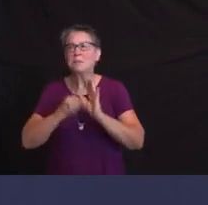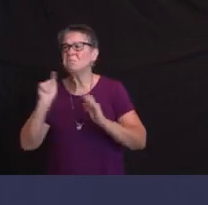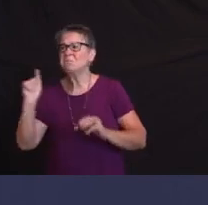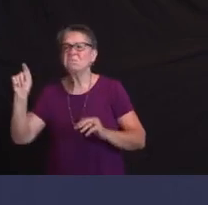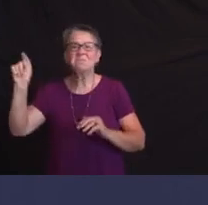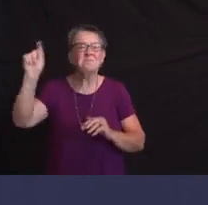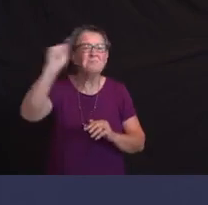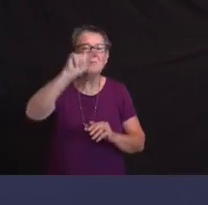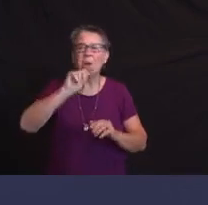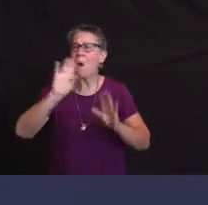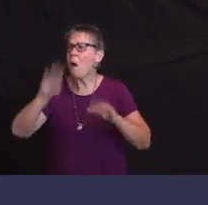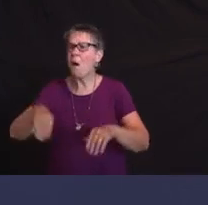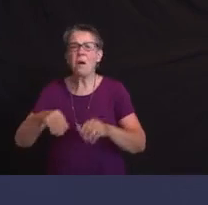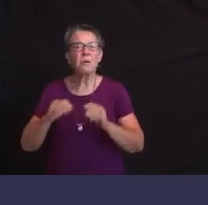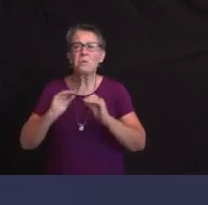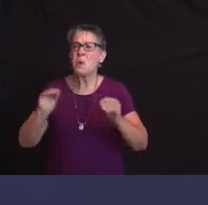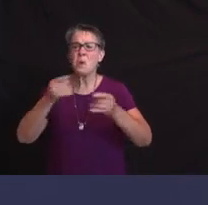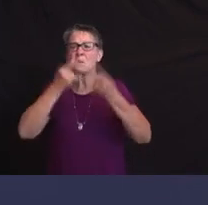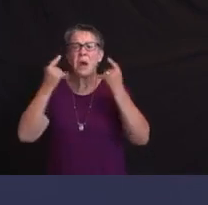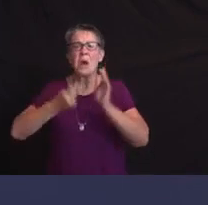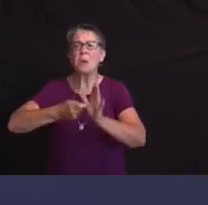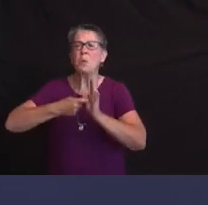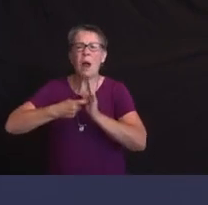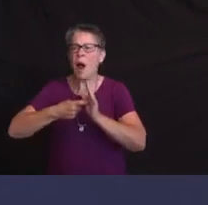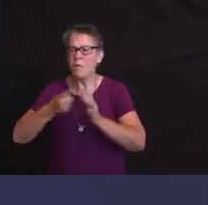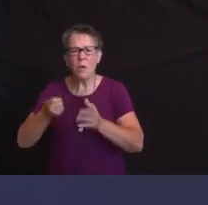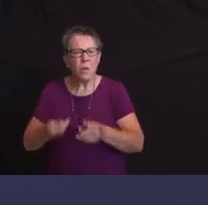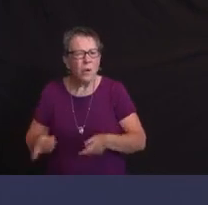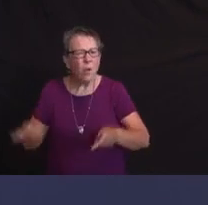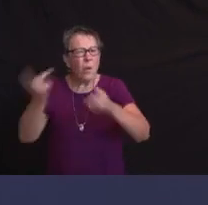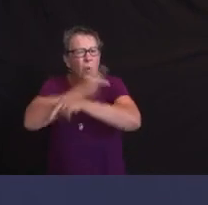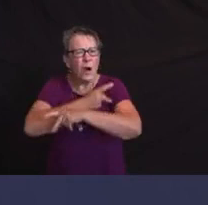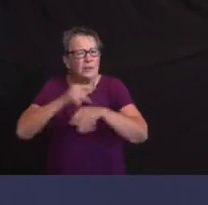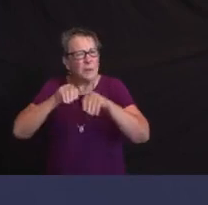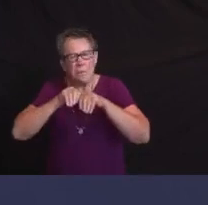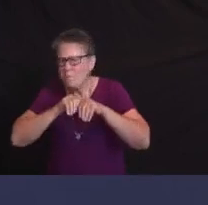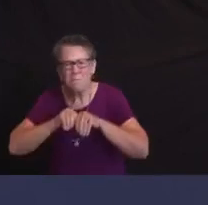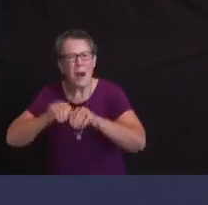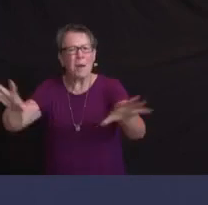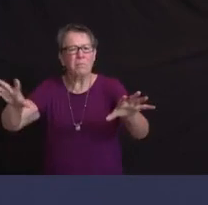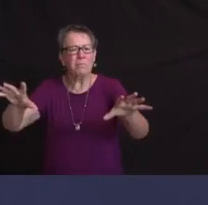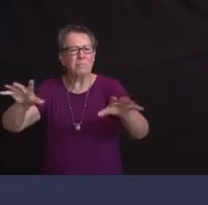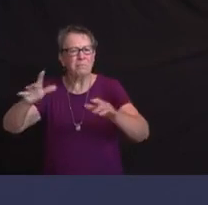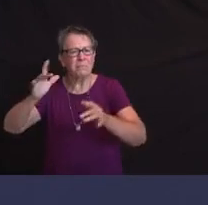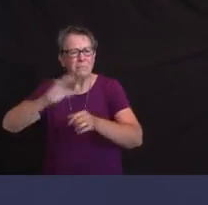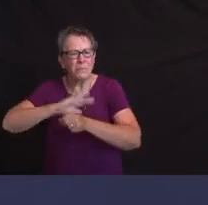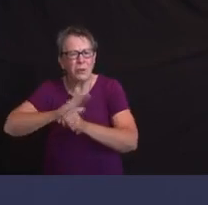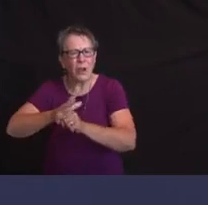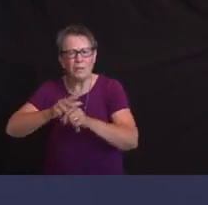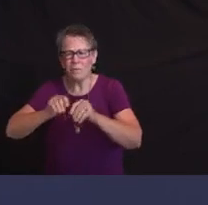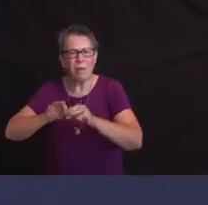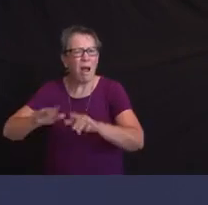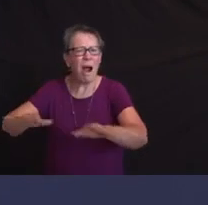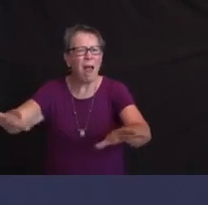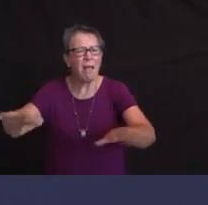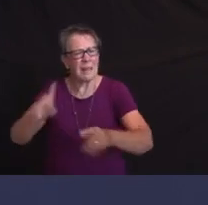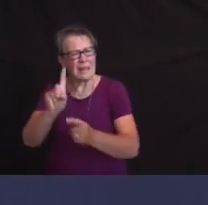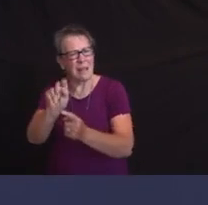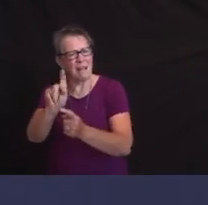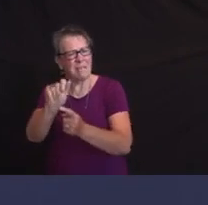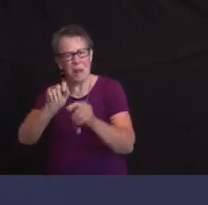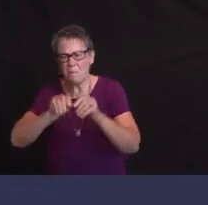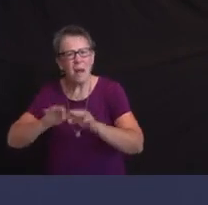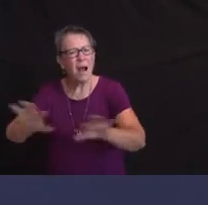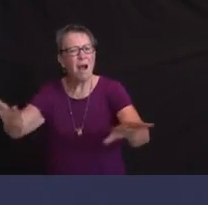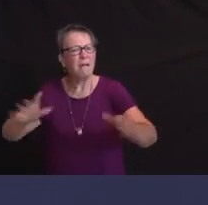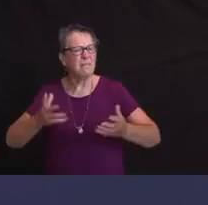of kids and educators exposed. When they say only, they are saying that they are perfectly willing to accept children